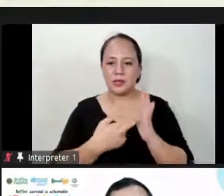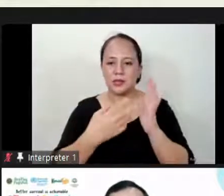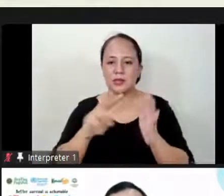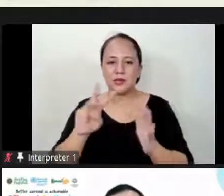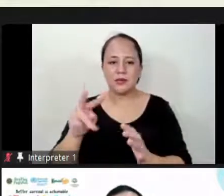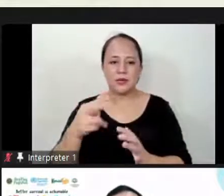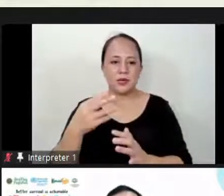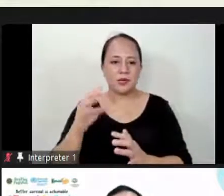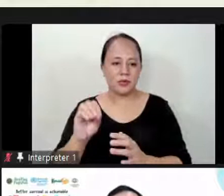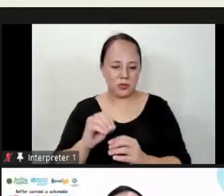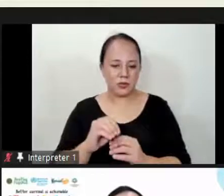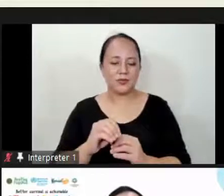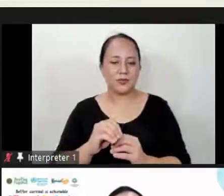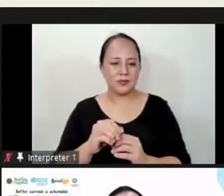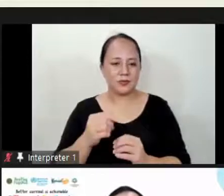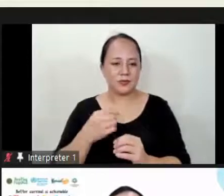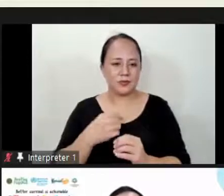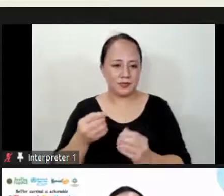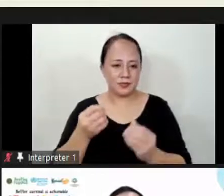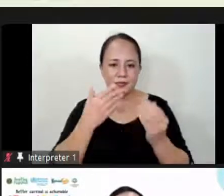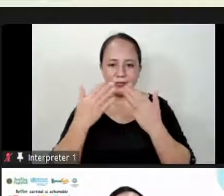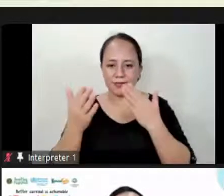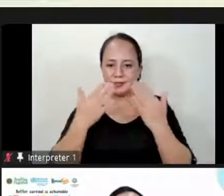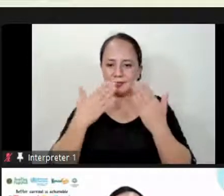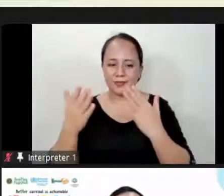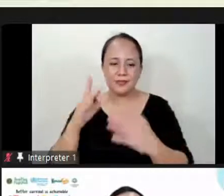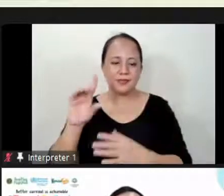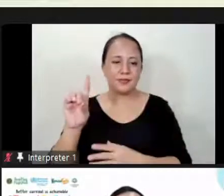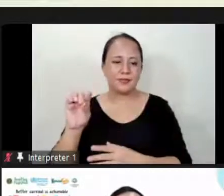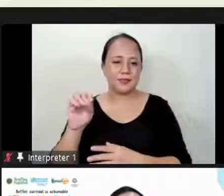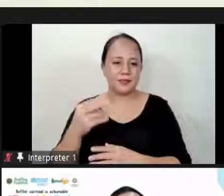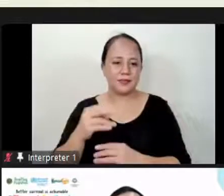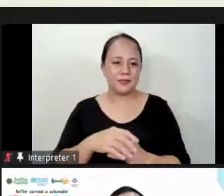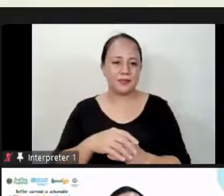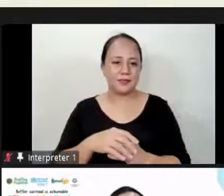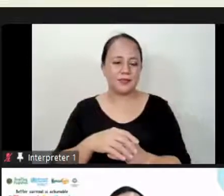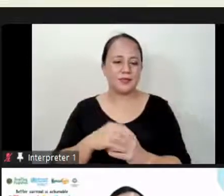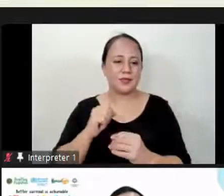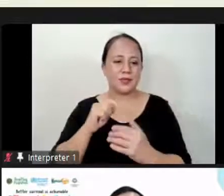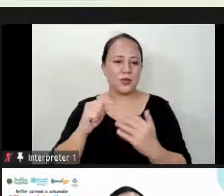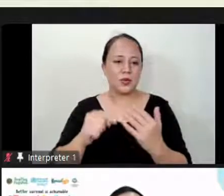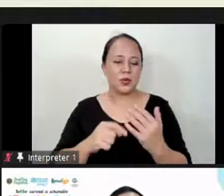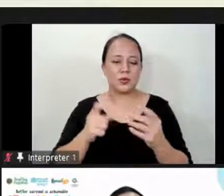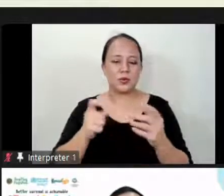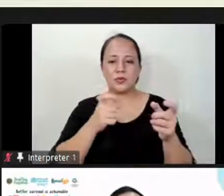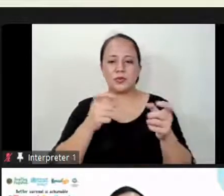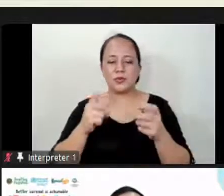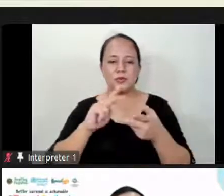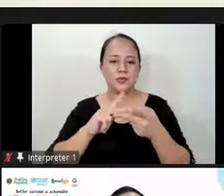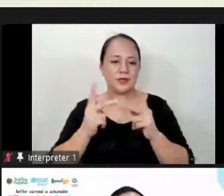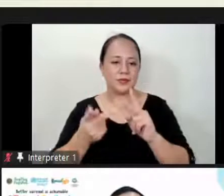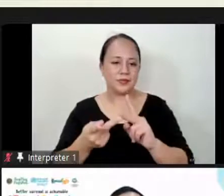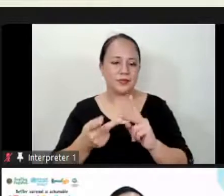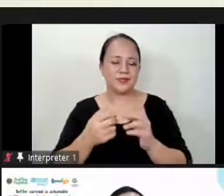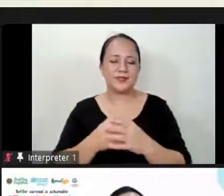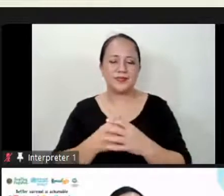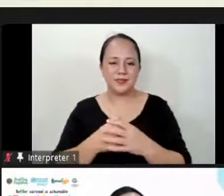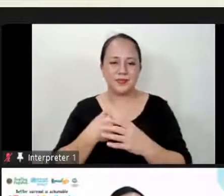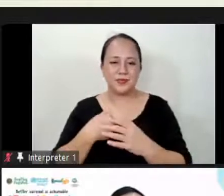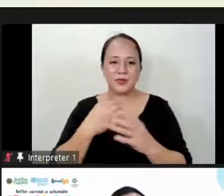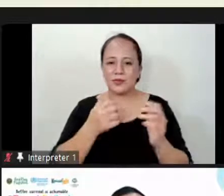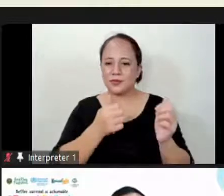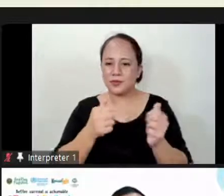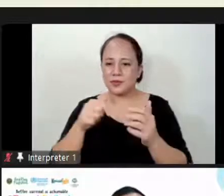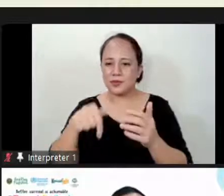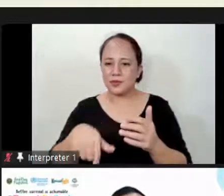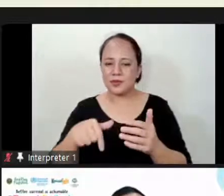WHO, let me thank the Department of Health and all the cancer control stakeholders for arranging this